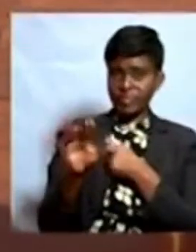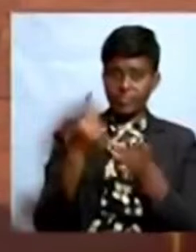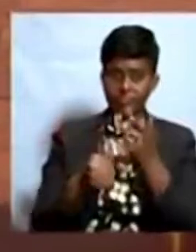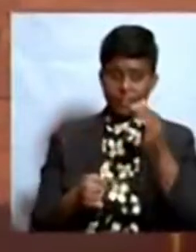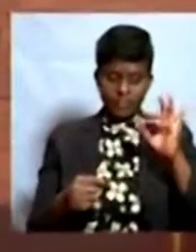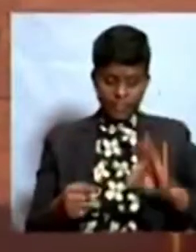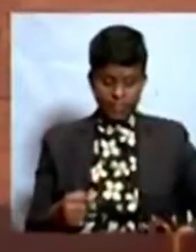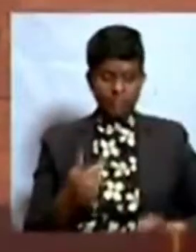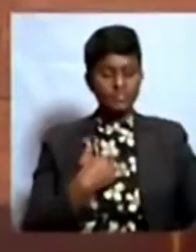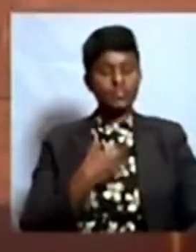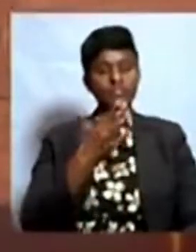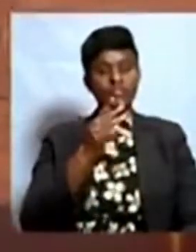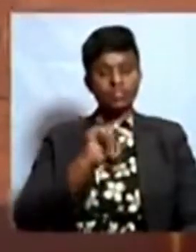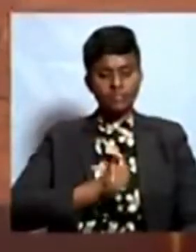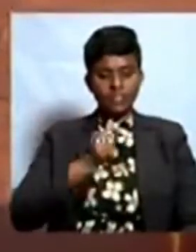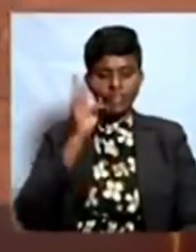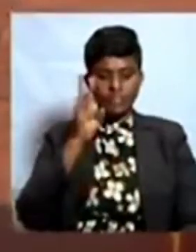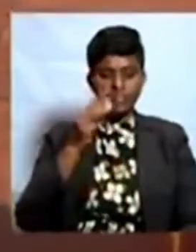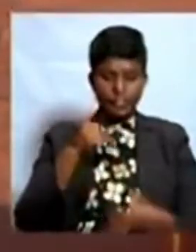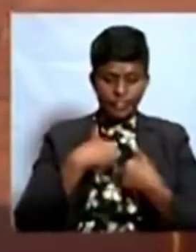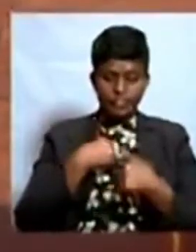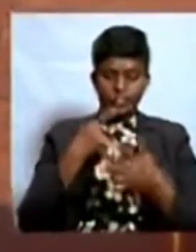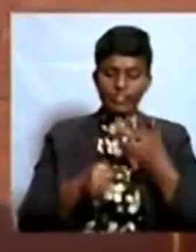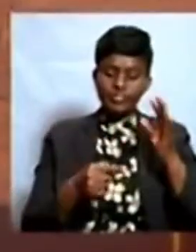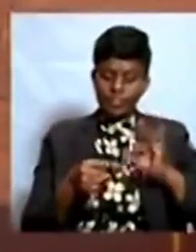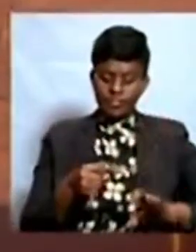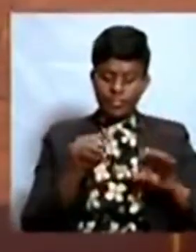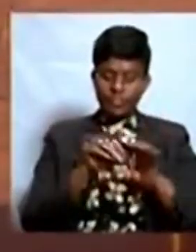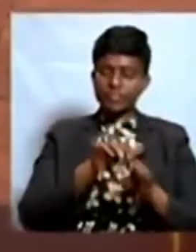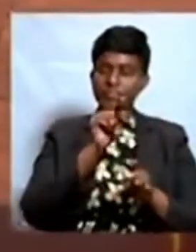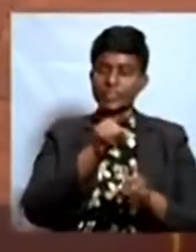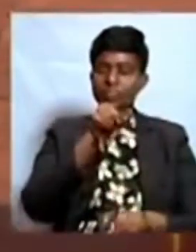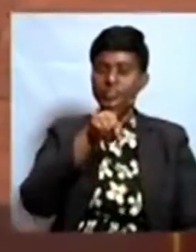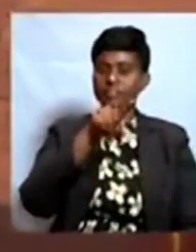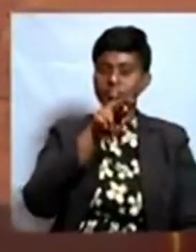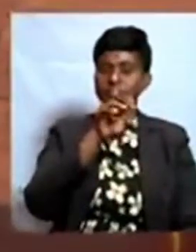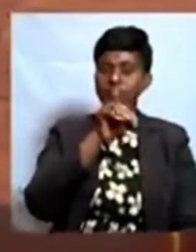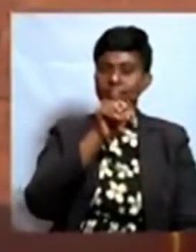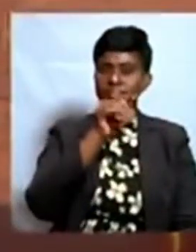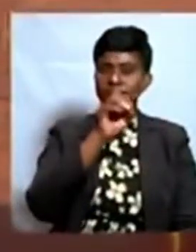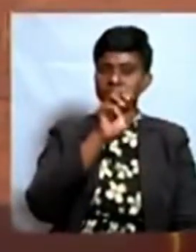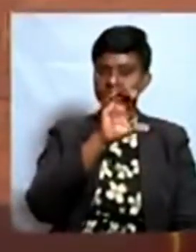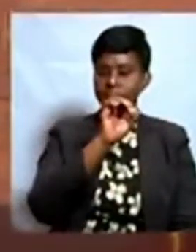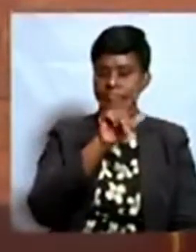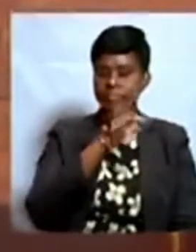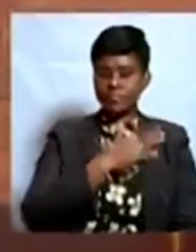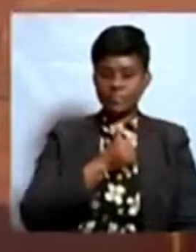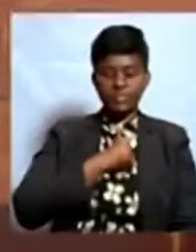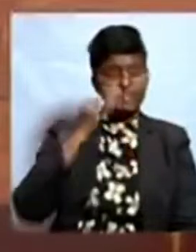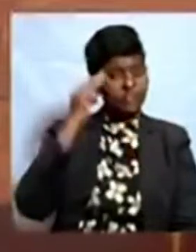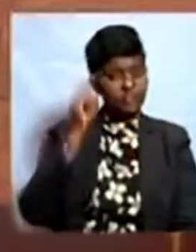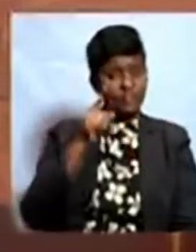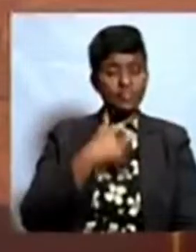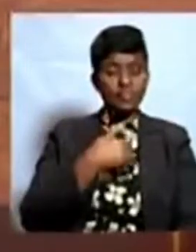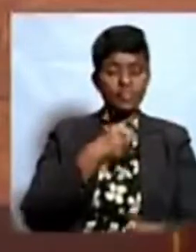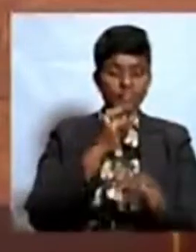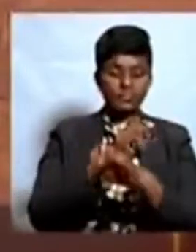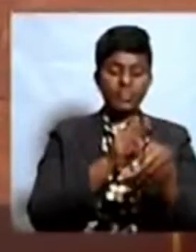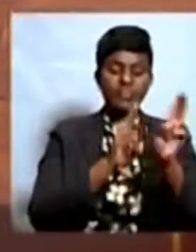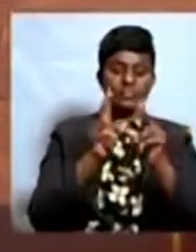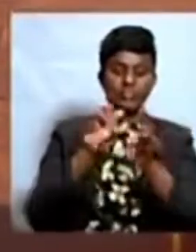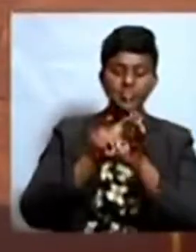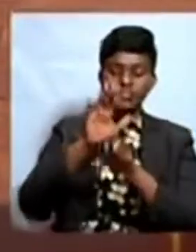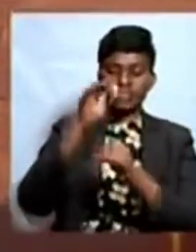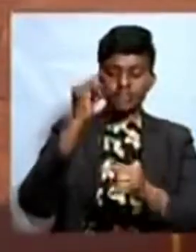What benefits are we going to have in this protocol? Now, I know you have already answered in your